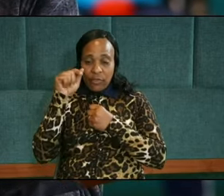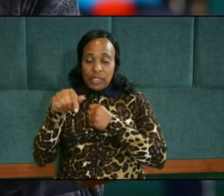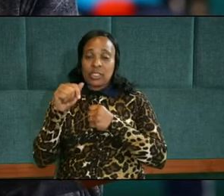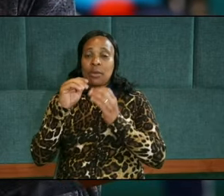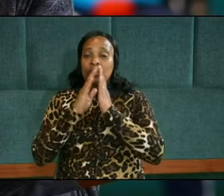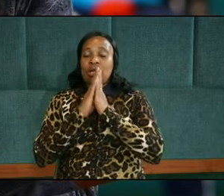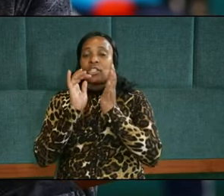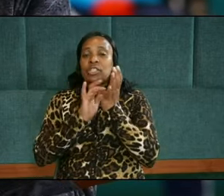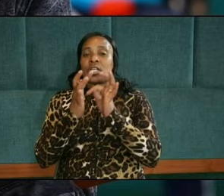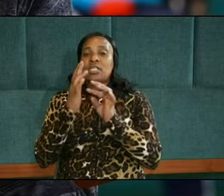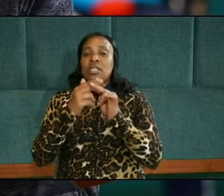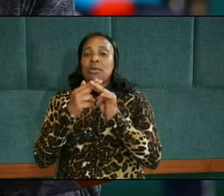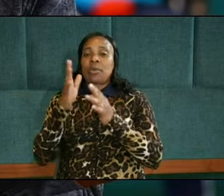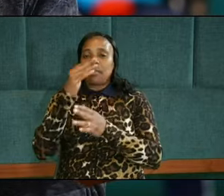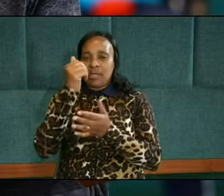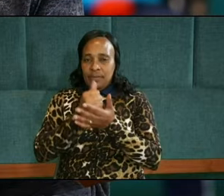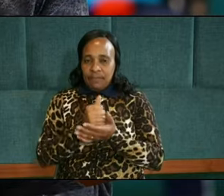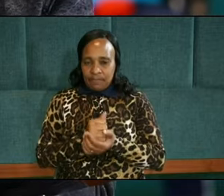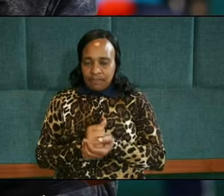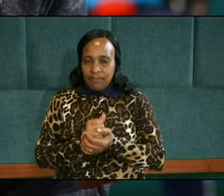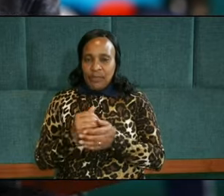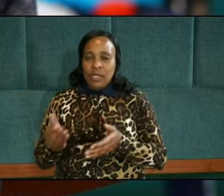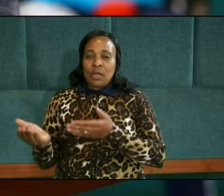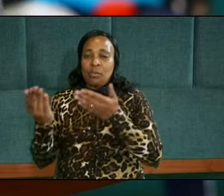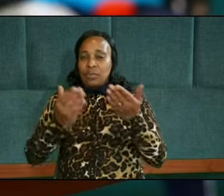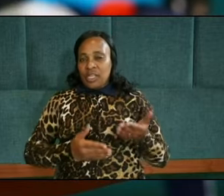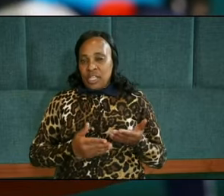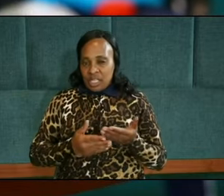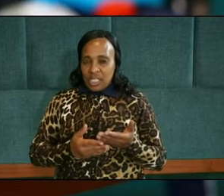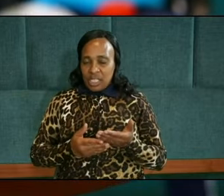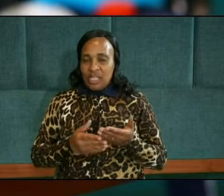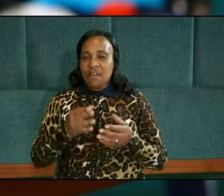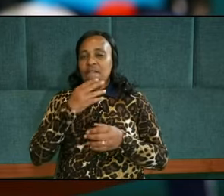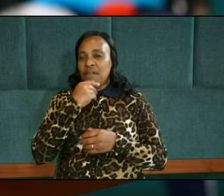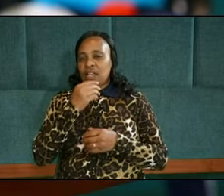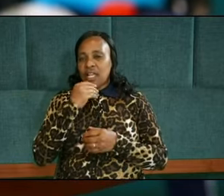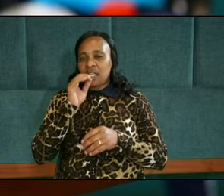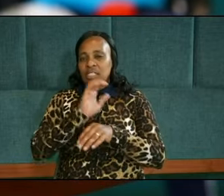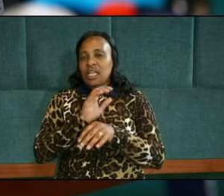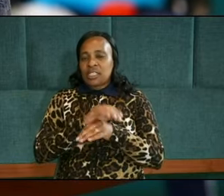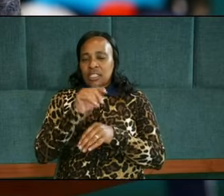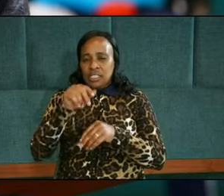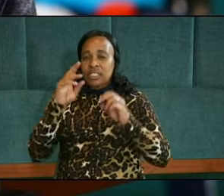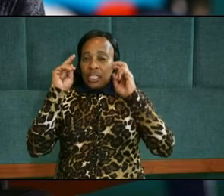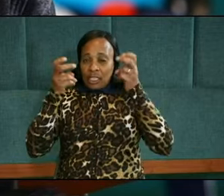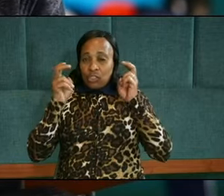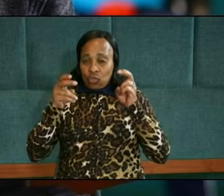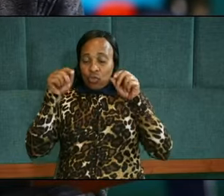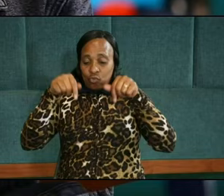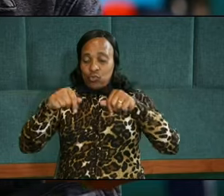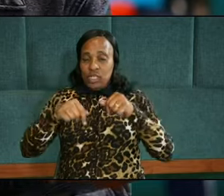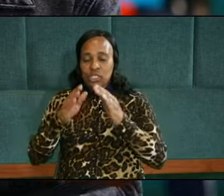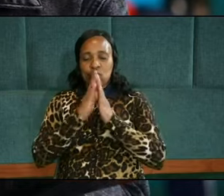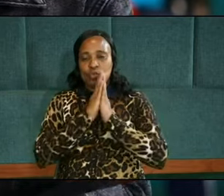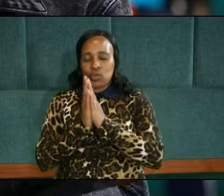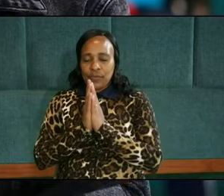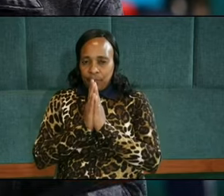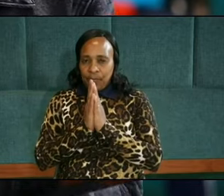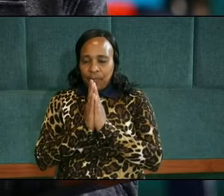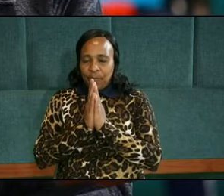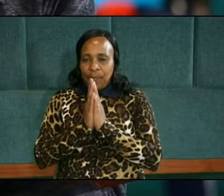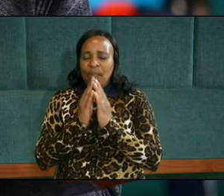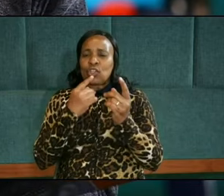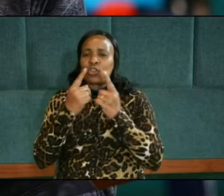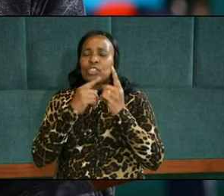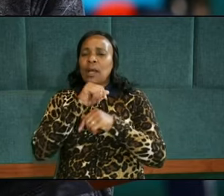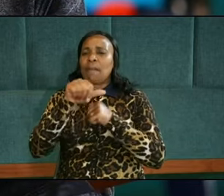in Jesus' name, amen. Bringing Father to Church. That is the title of today's story. It